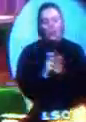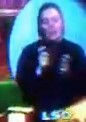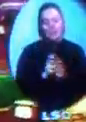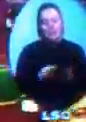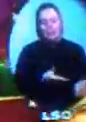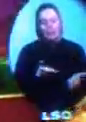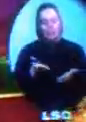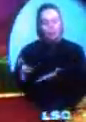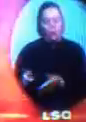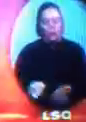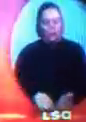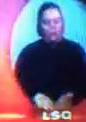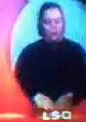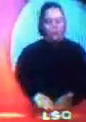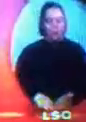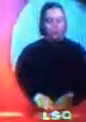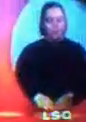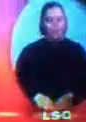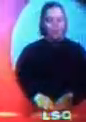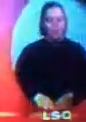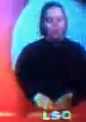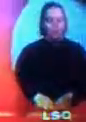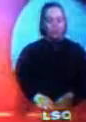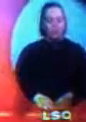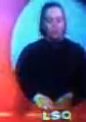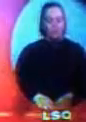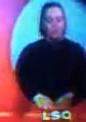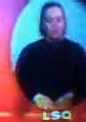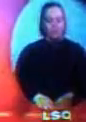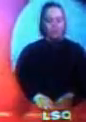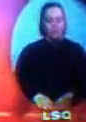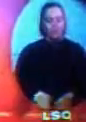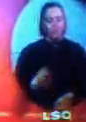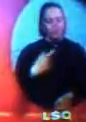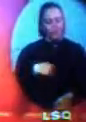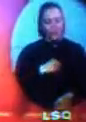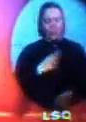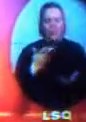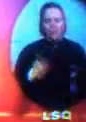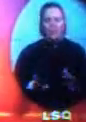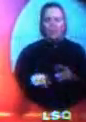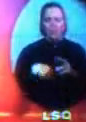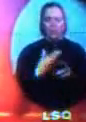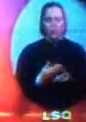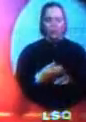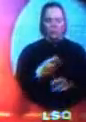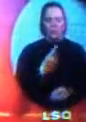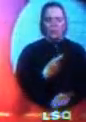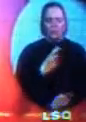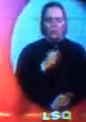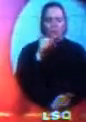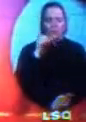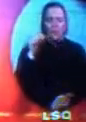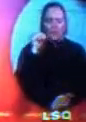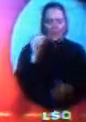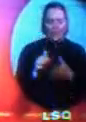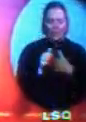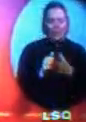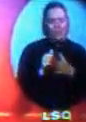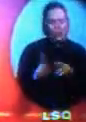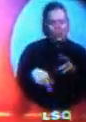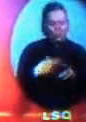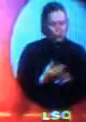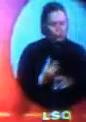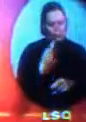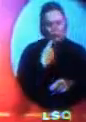indirectly fund these transmission lines? It's been answered again today by our House Leader. The government's created